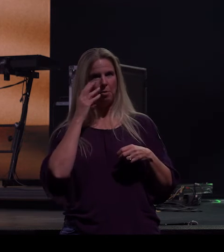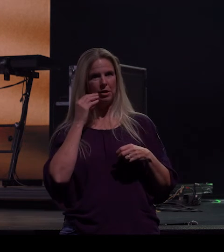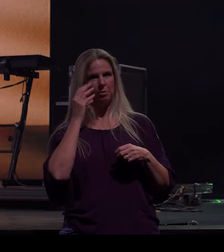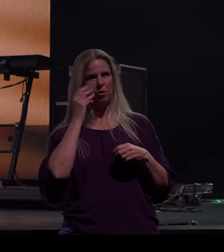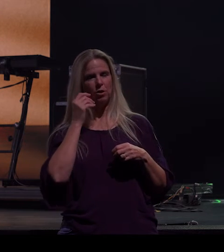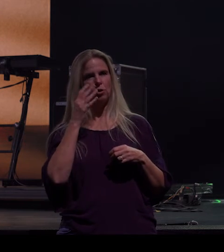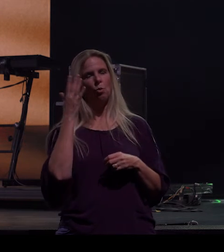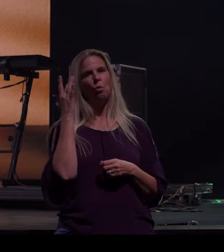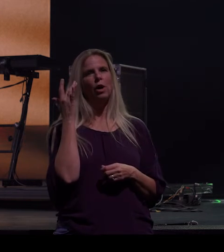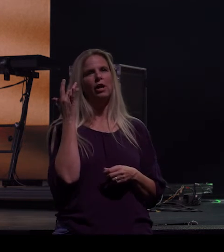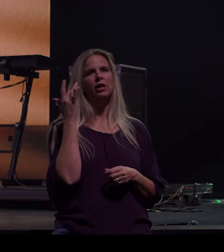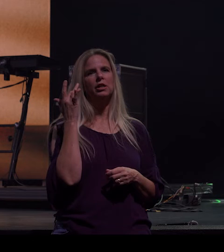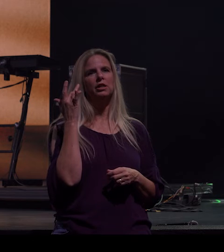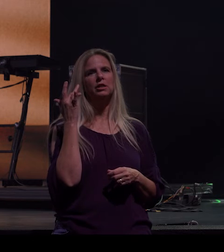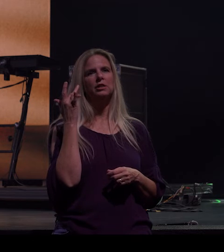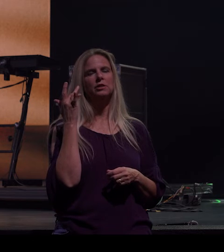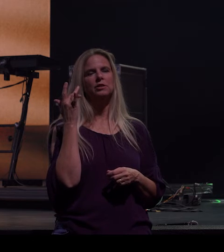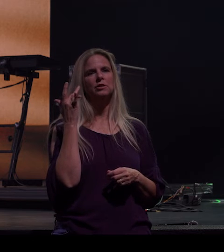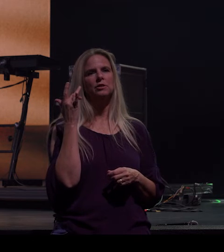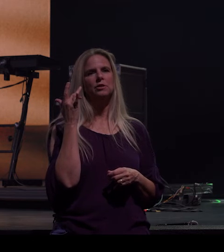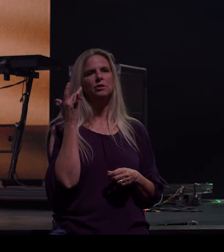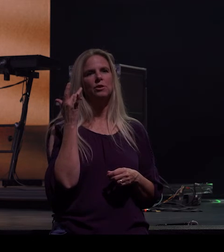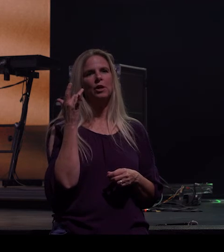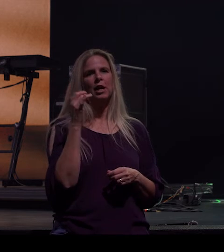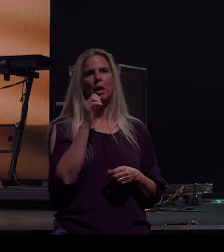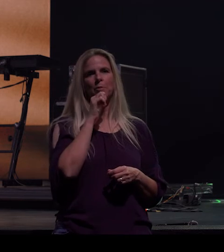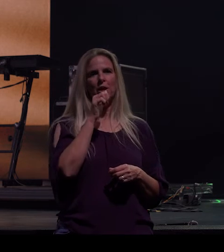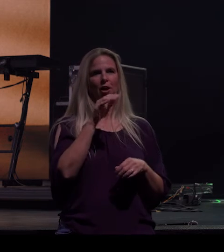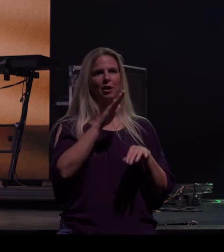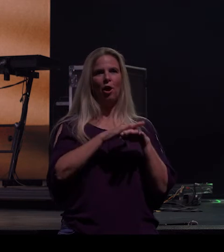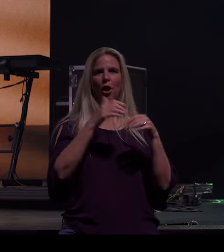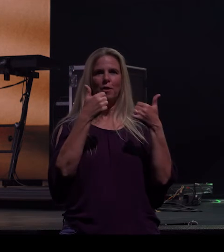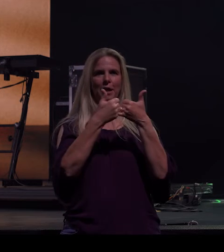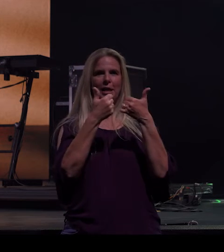Why I didn't get on The Price is Right?